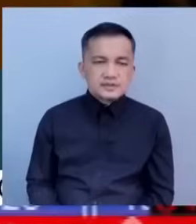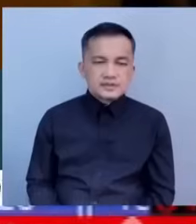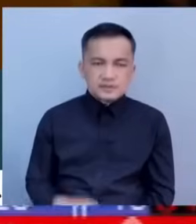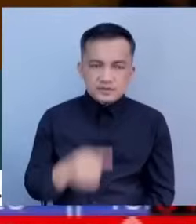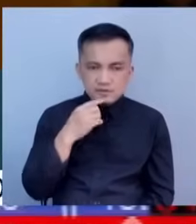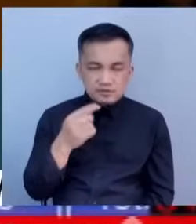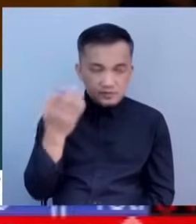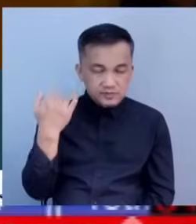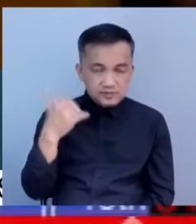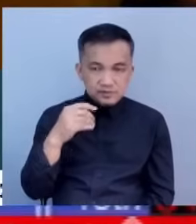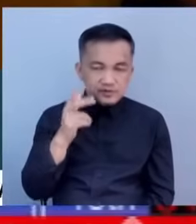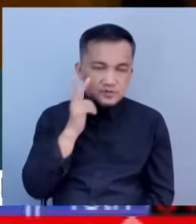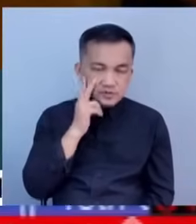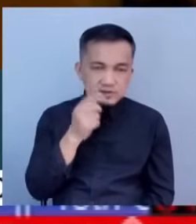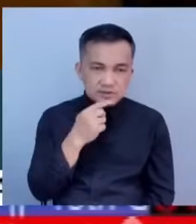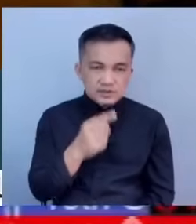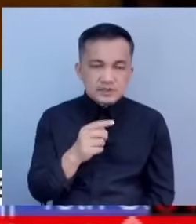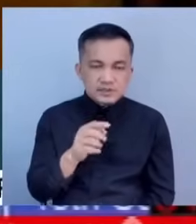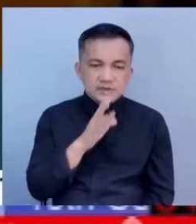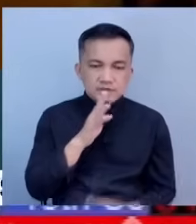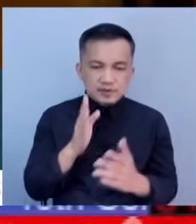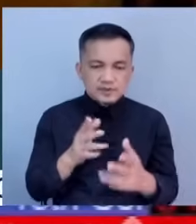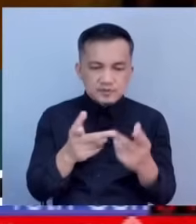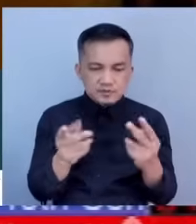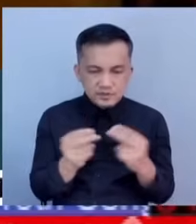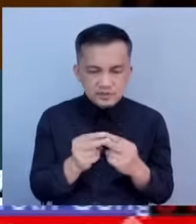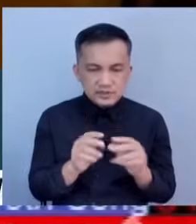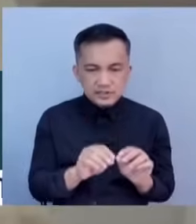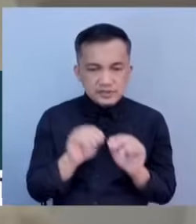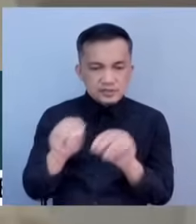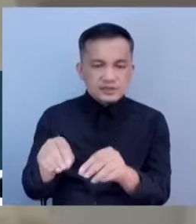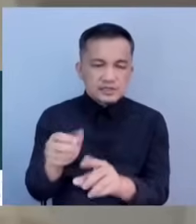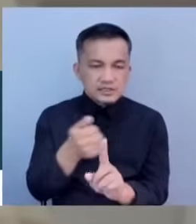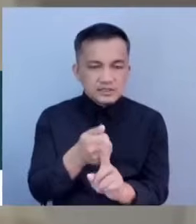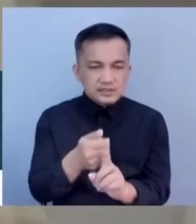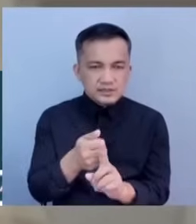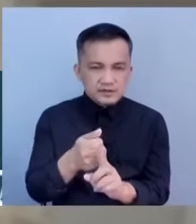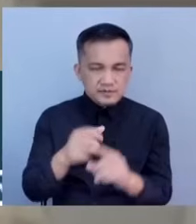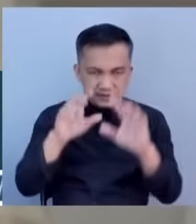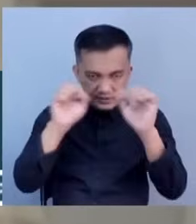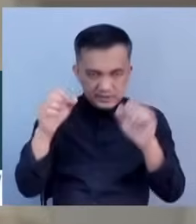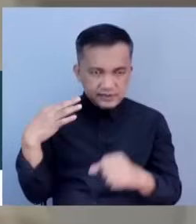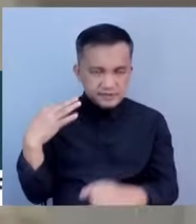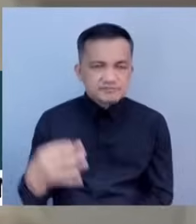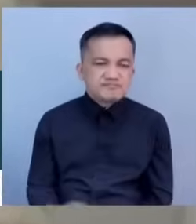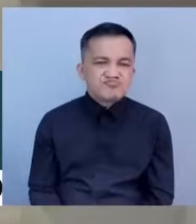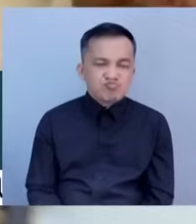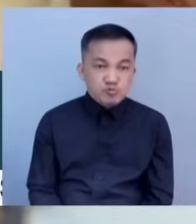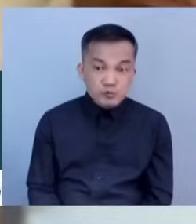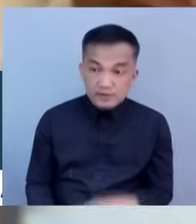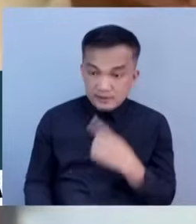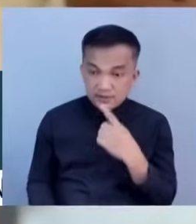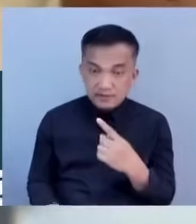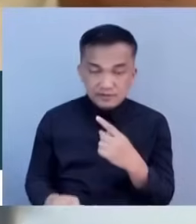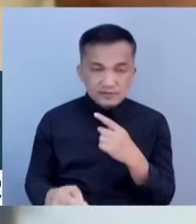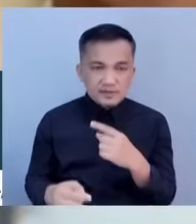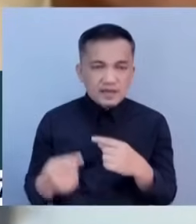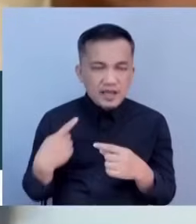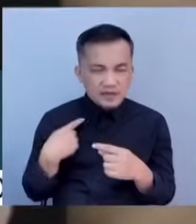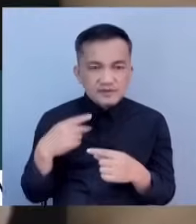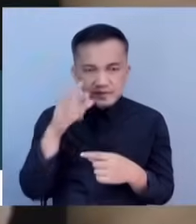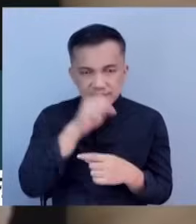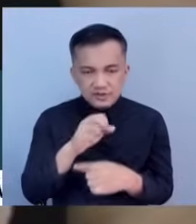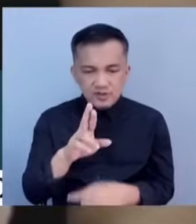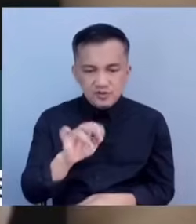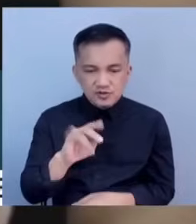Rodrigo Duterte claimed the Speaker is positioning himself as a presidential candidate. This has sparked speculations. Romualdez wants to